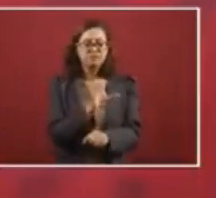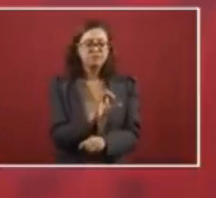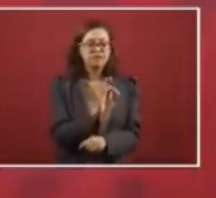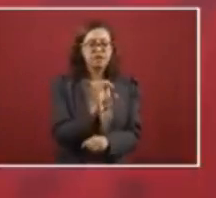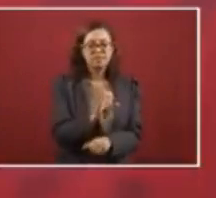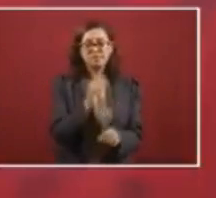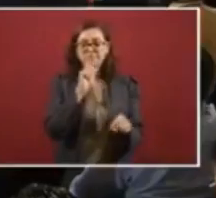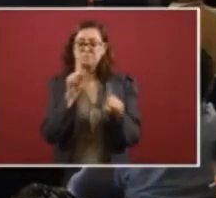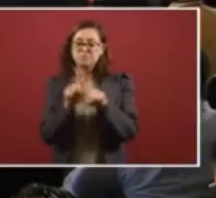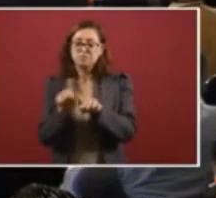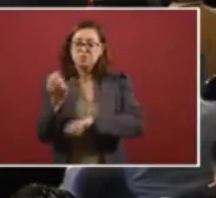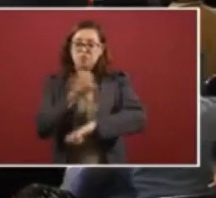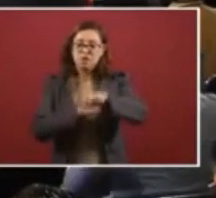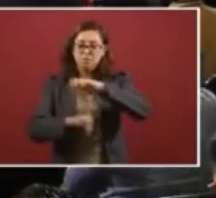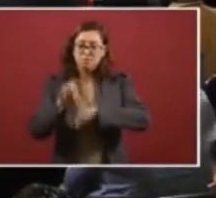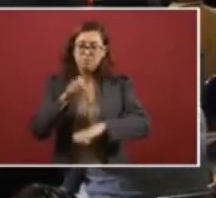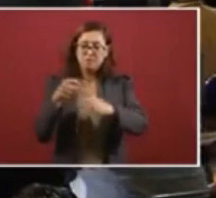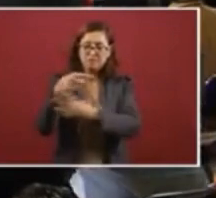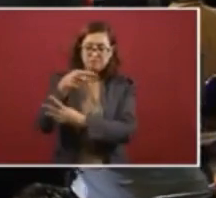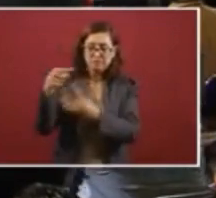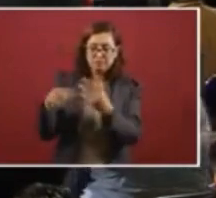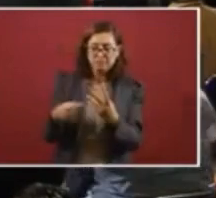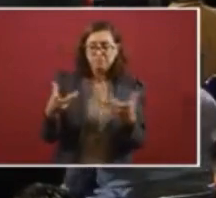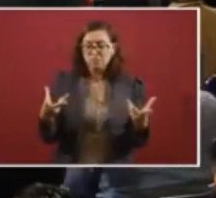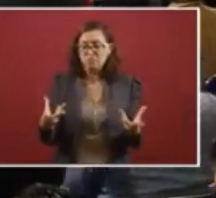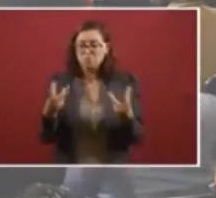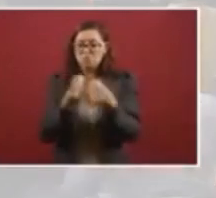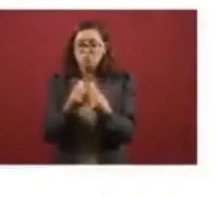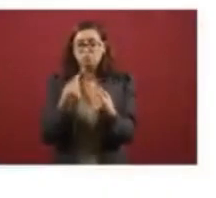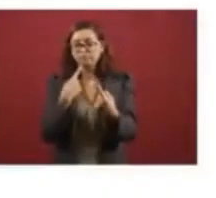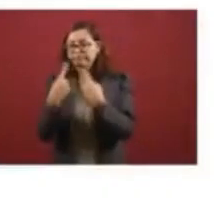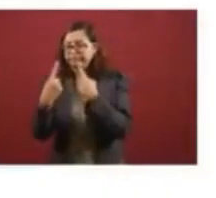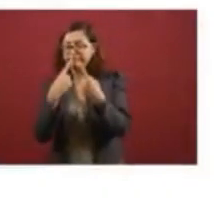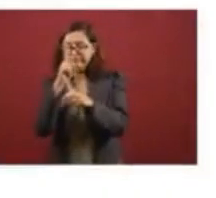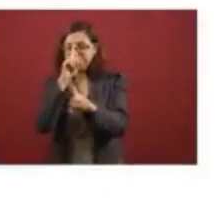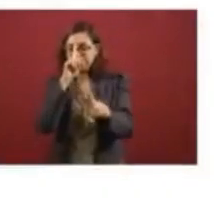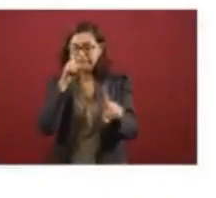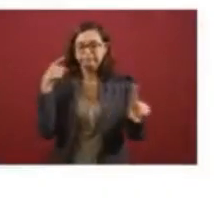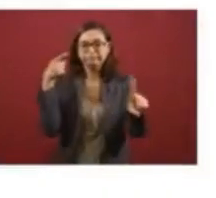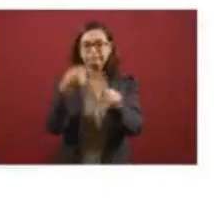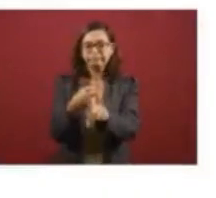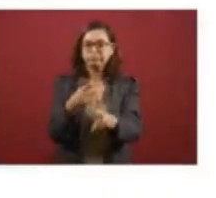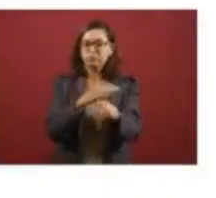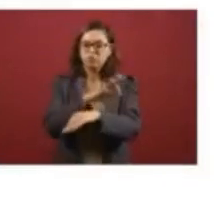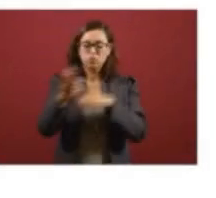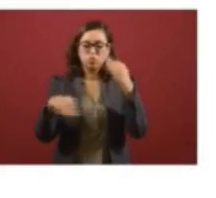requested a meeting with CFE.